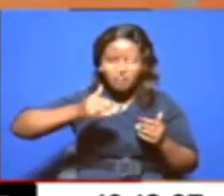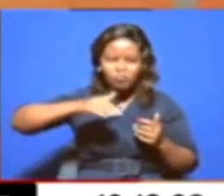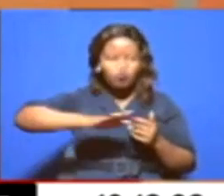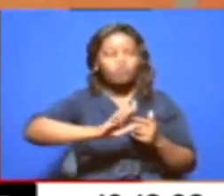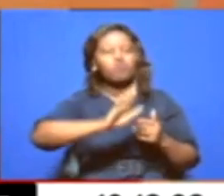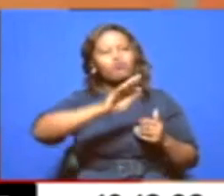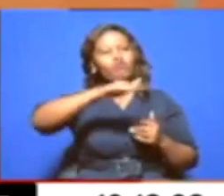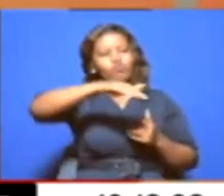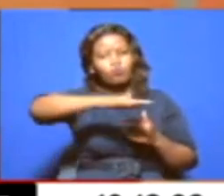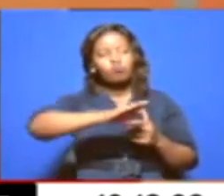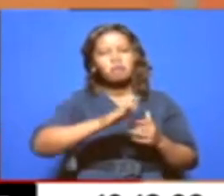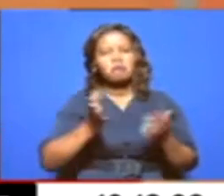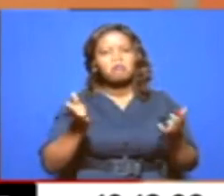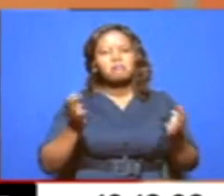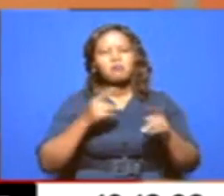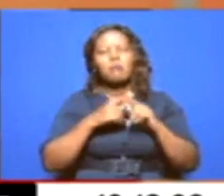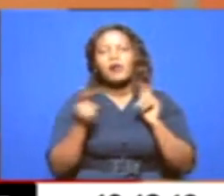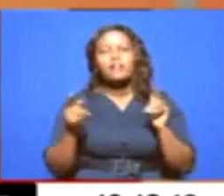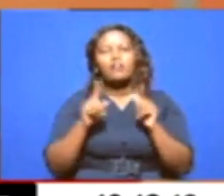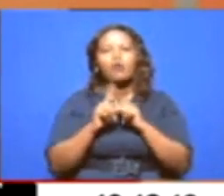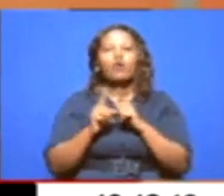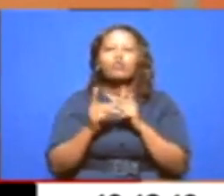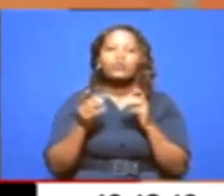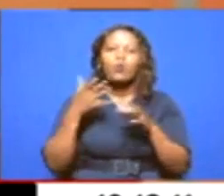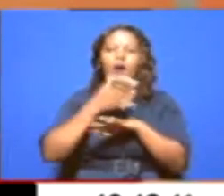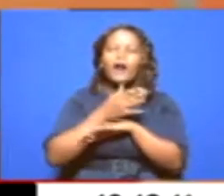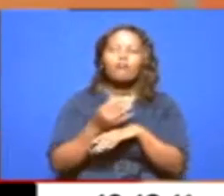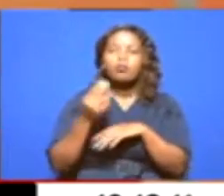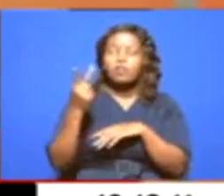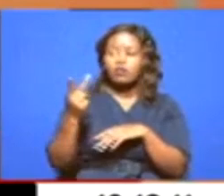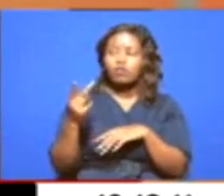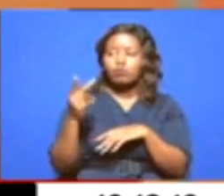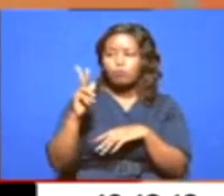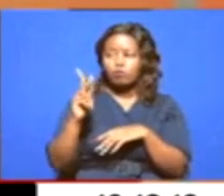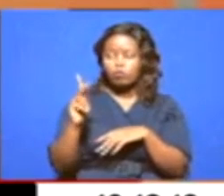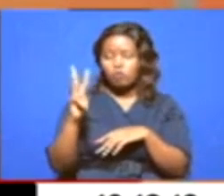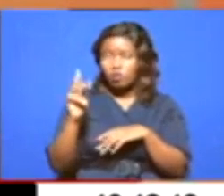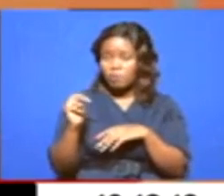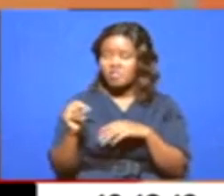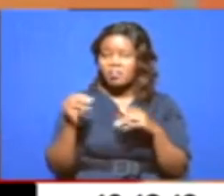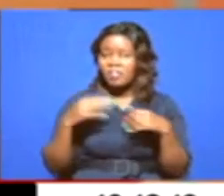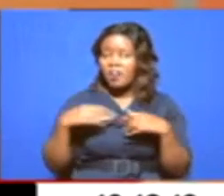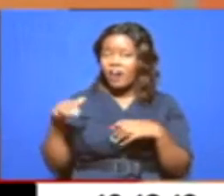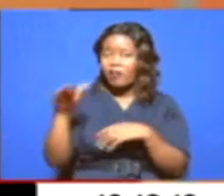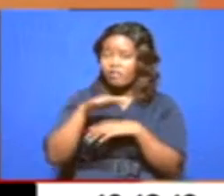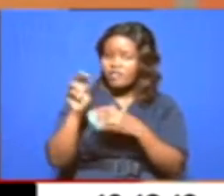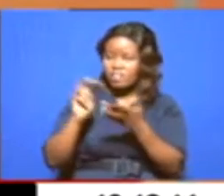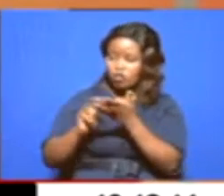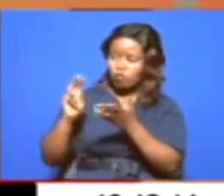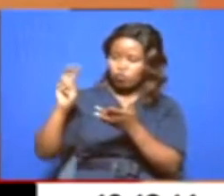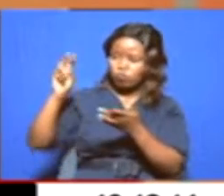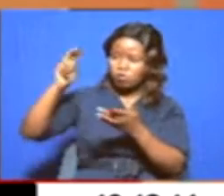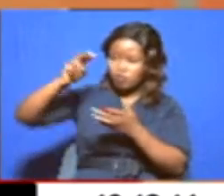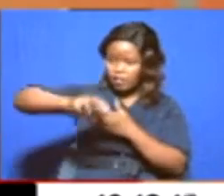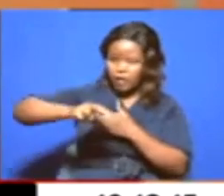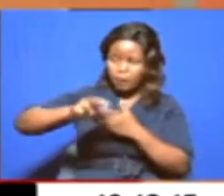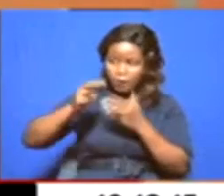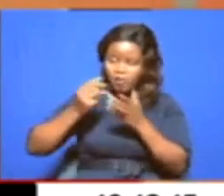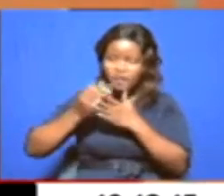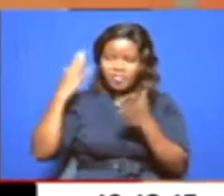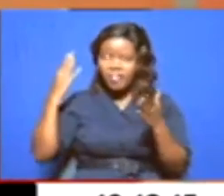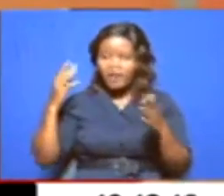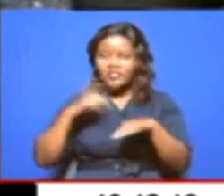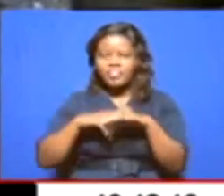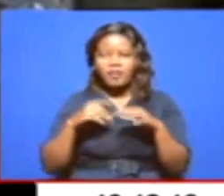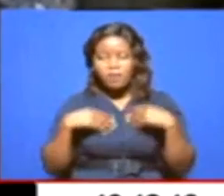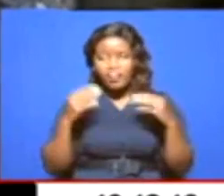before I think 2 kilometers, there is also hay where they have to jump. Because last time they didn't have it. Instead of putting the logs, we are going to put hay on top